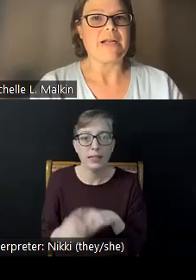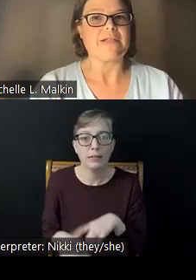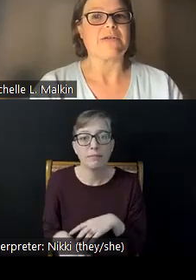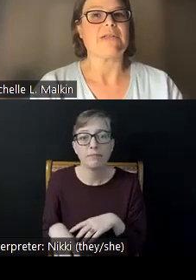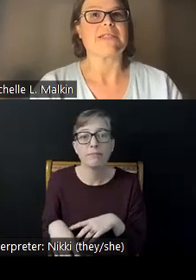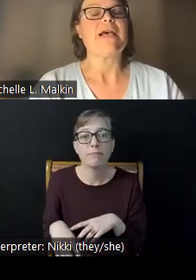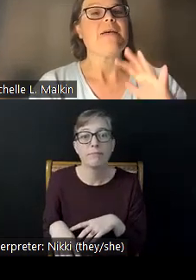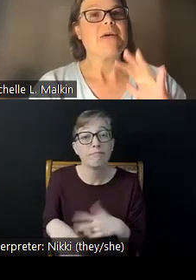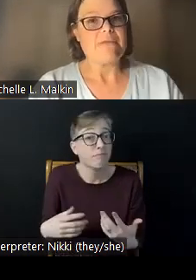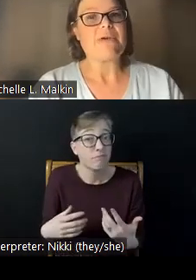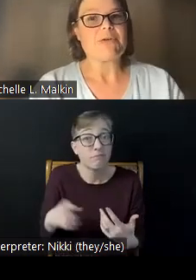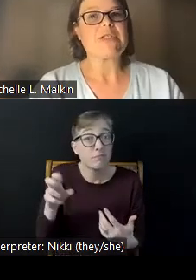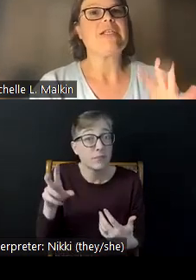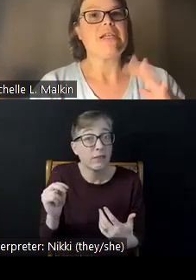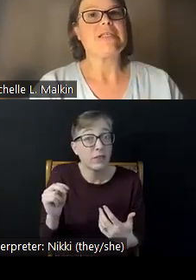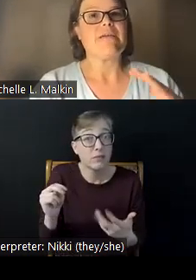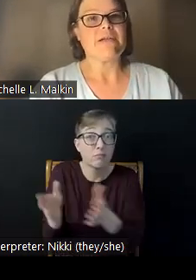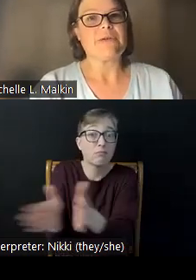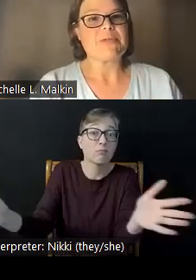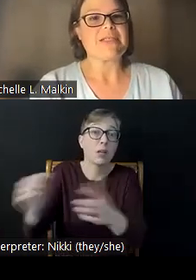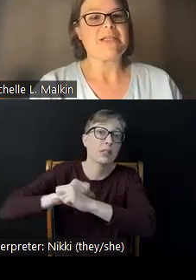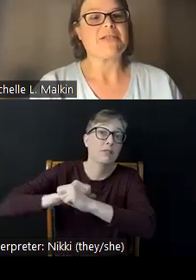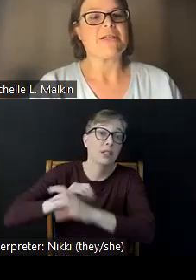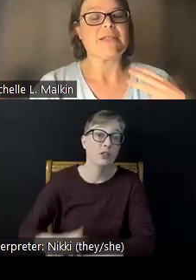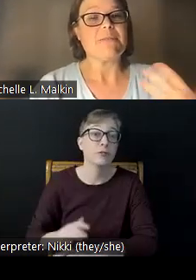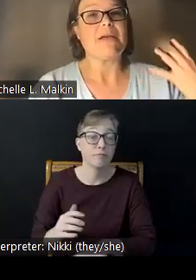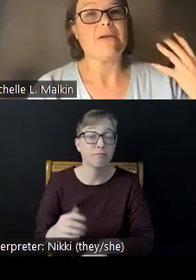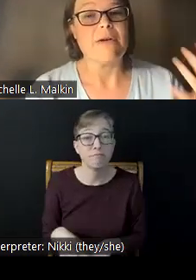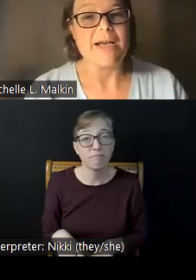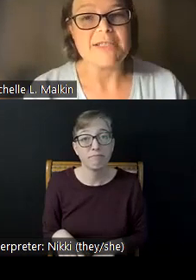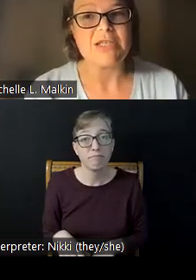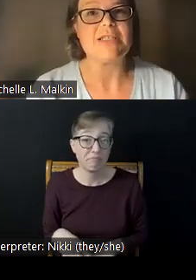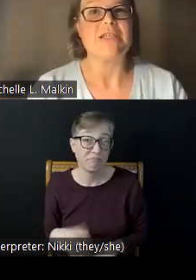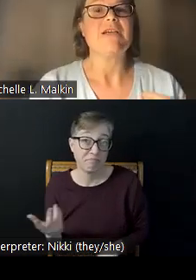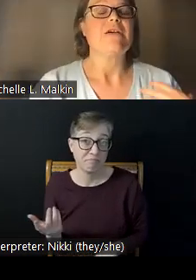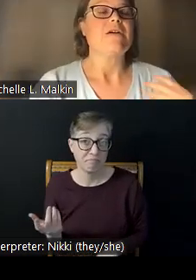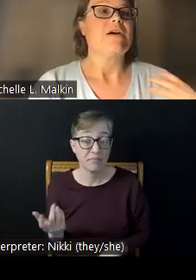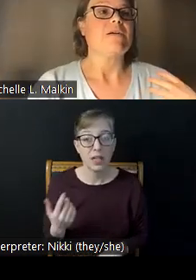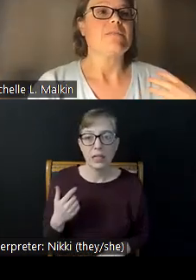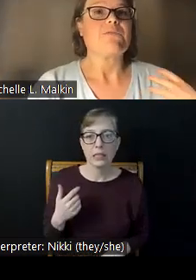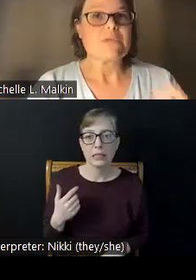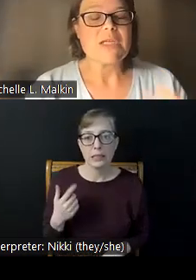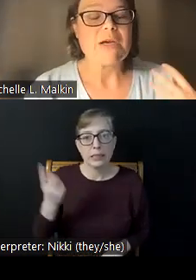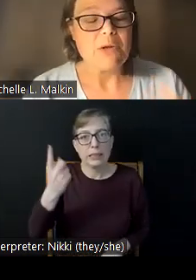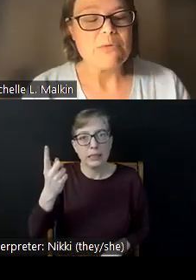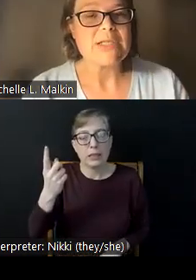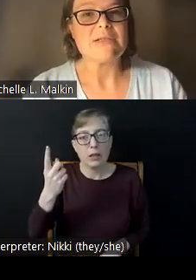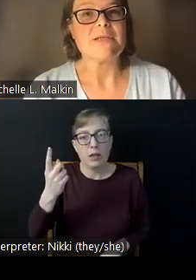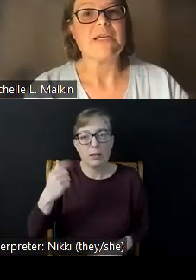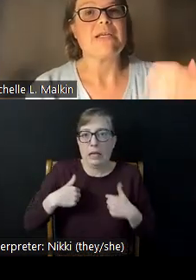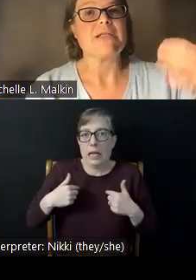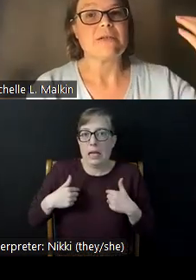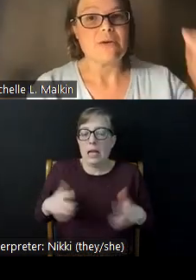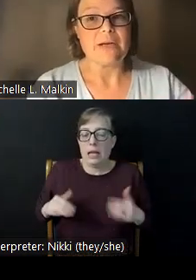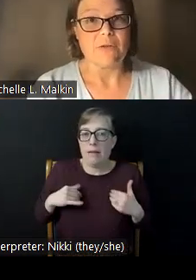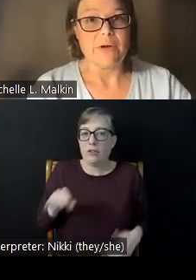lot of knowledge around this, but every person needs to have legal representation. As somebody who has a JD, the first thing I will always tell